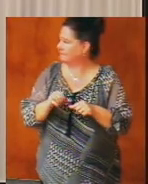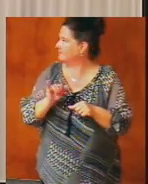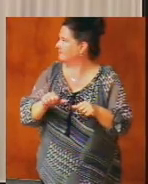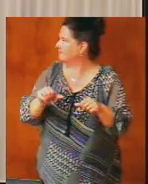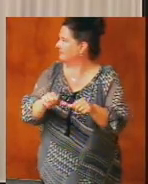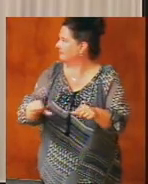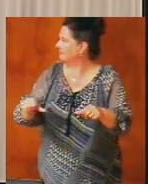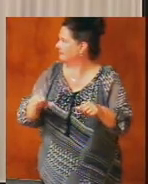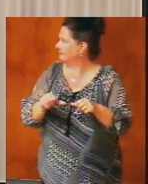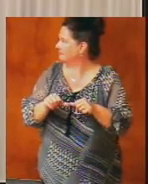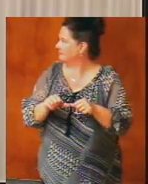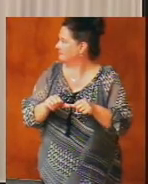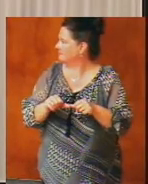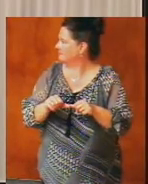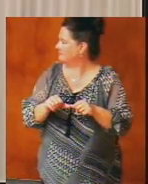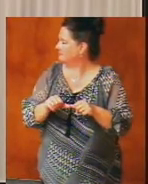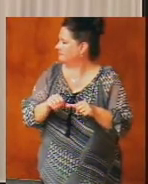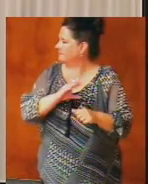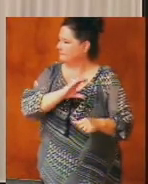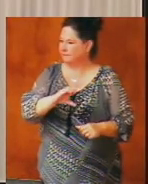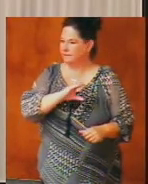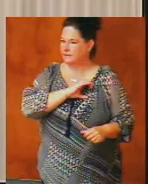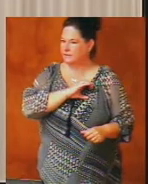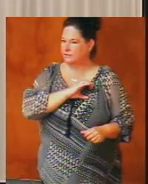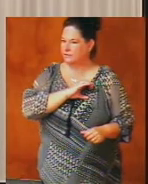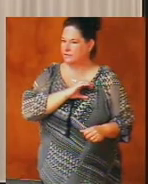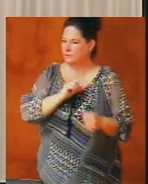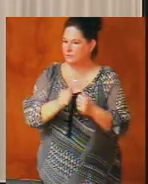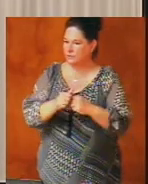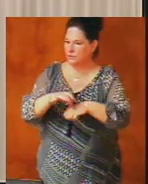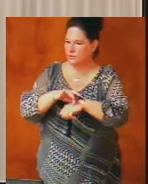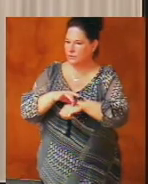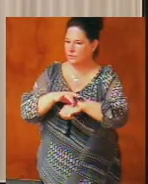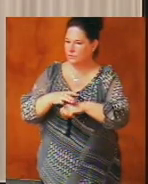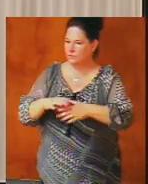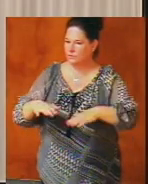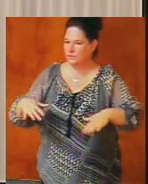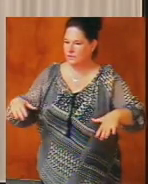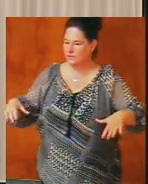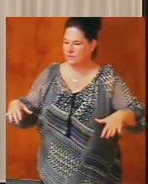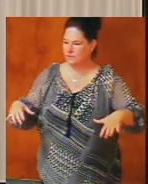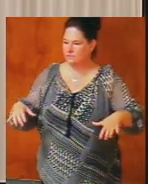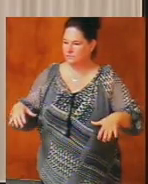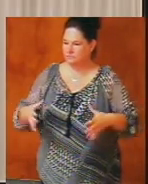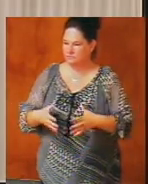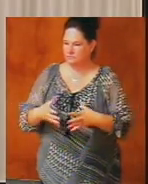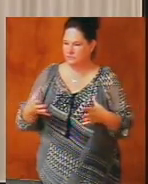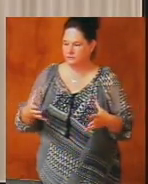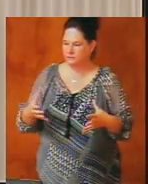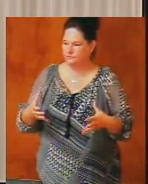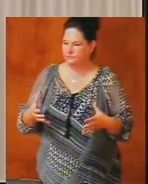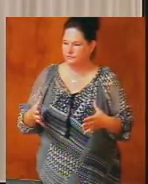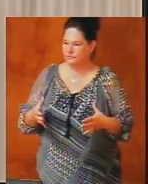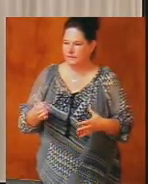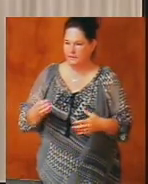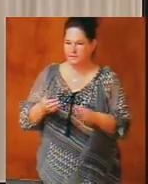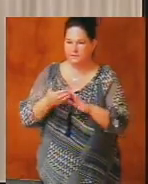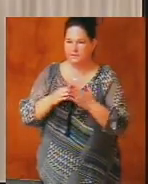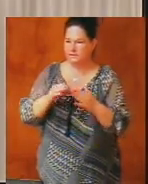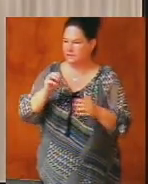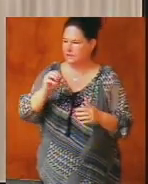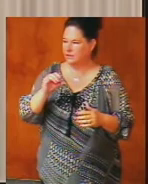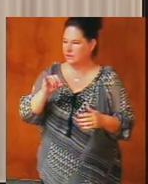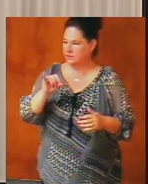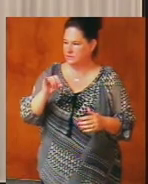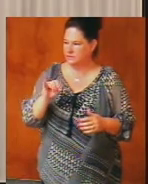area was characterized by earthquake activity. In fact, the city of